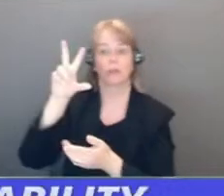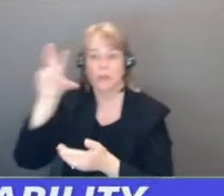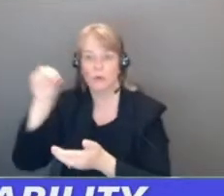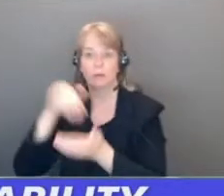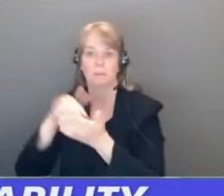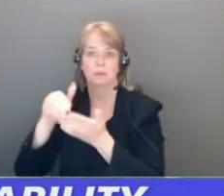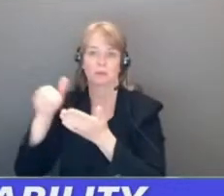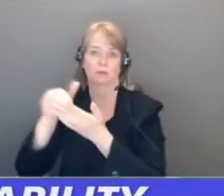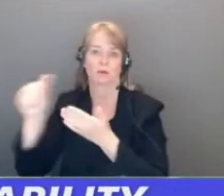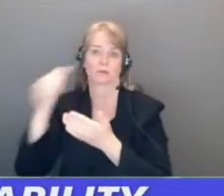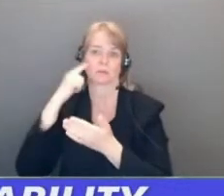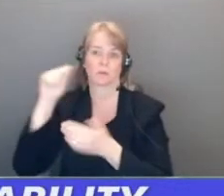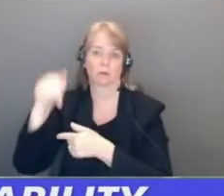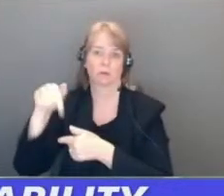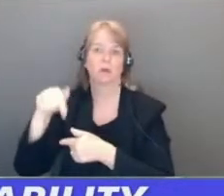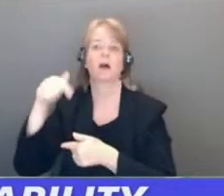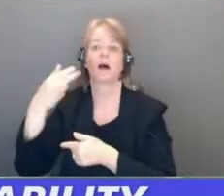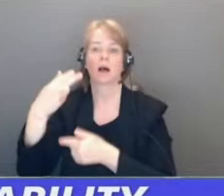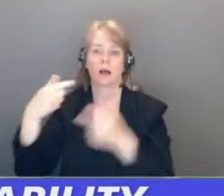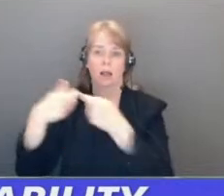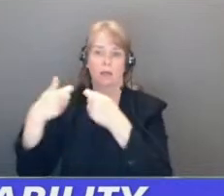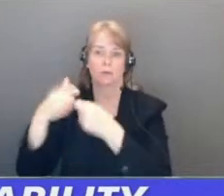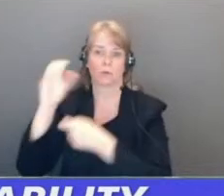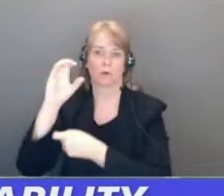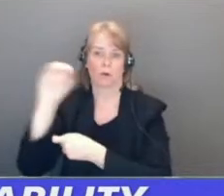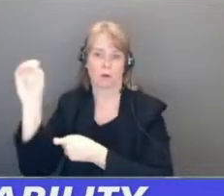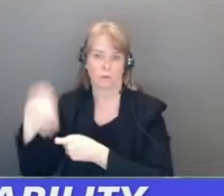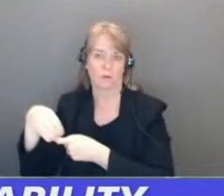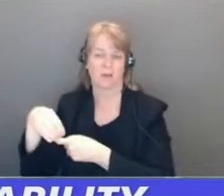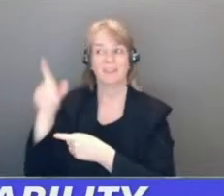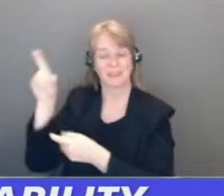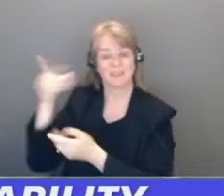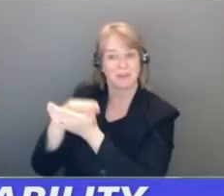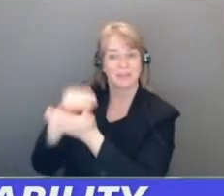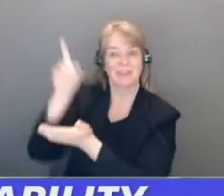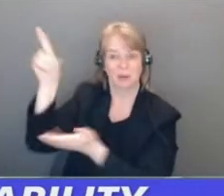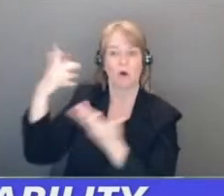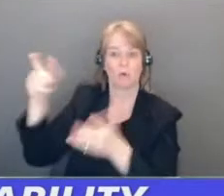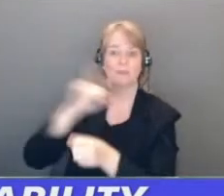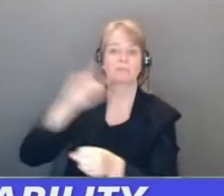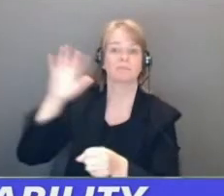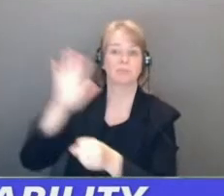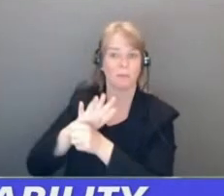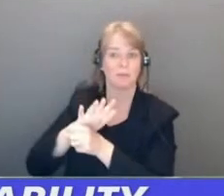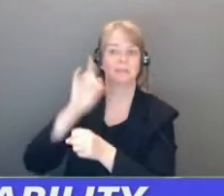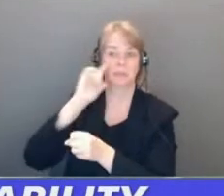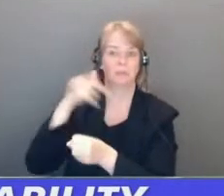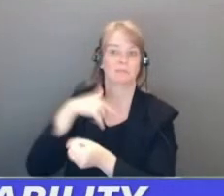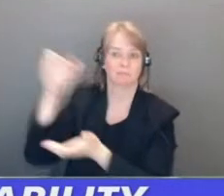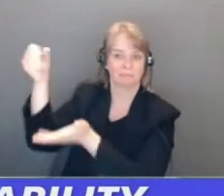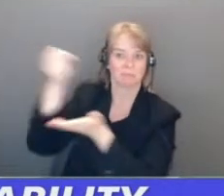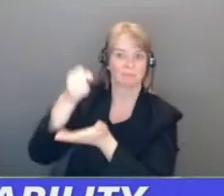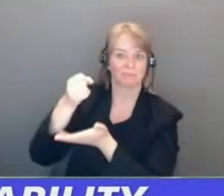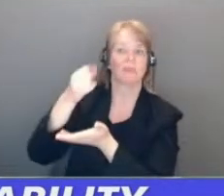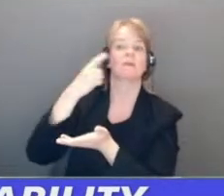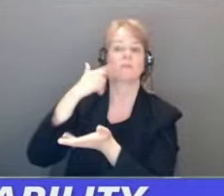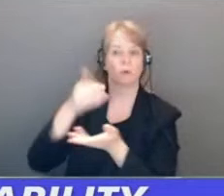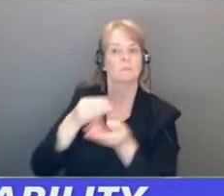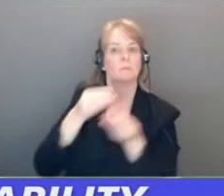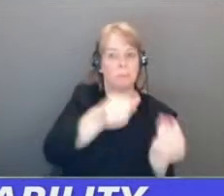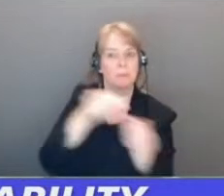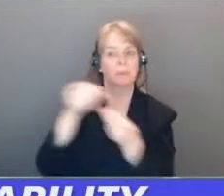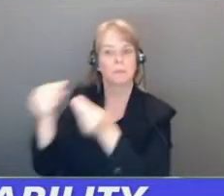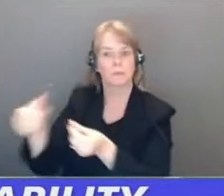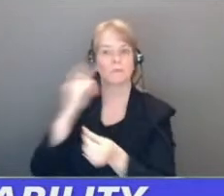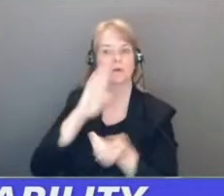that Mr. Ford promised to cover our costs, our cleanup costs, and I hope that he'll